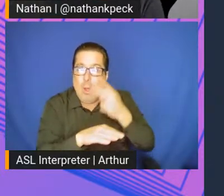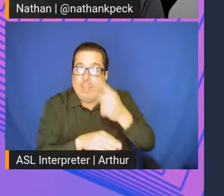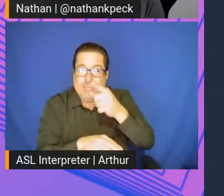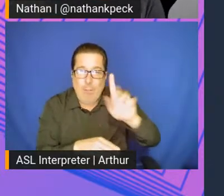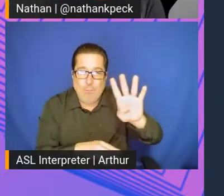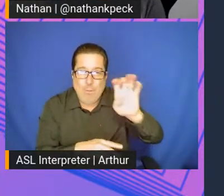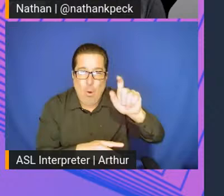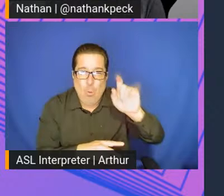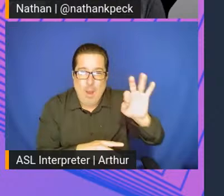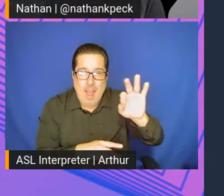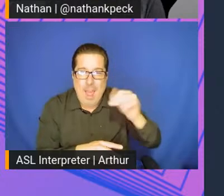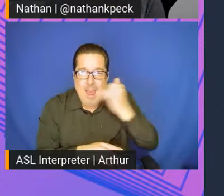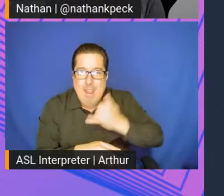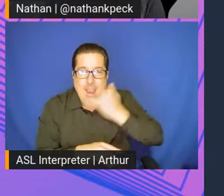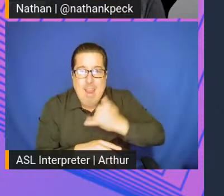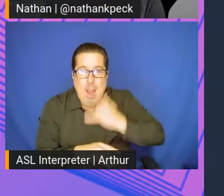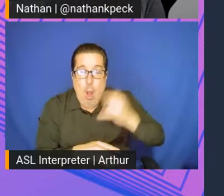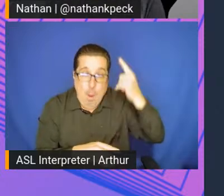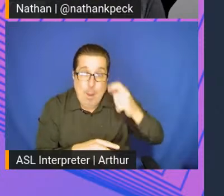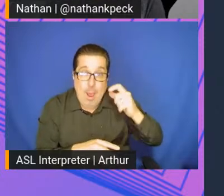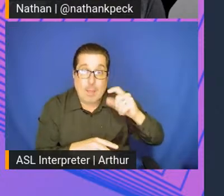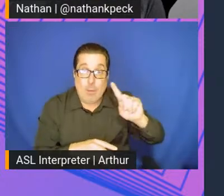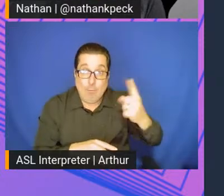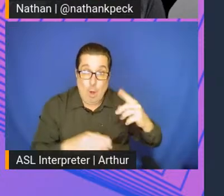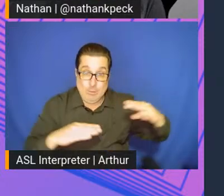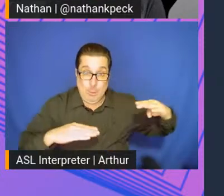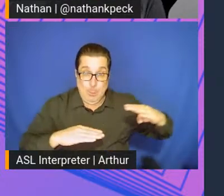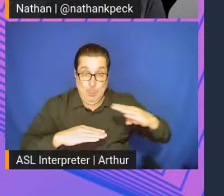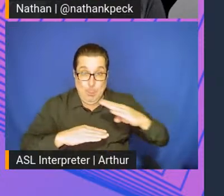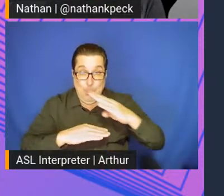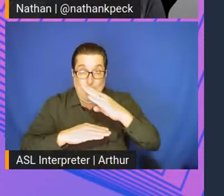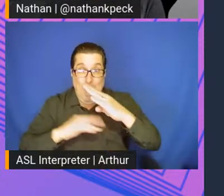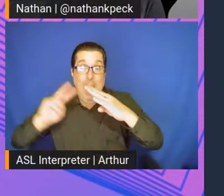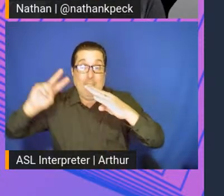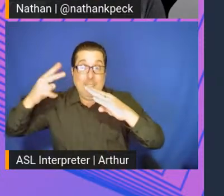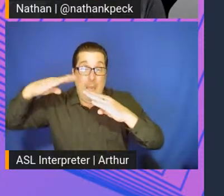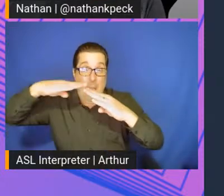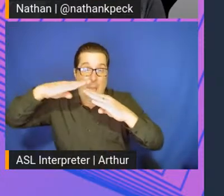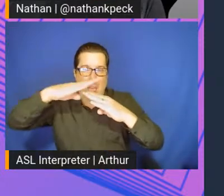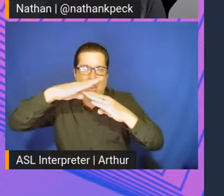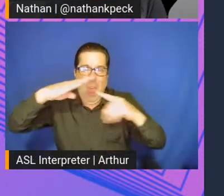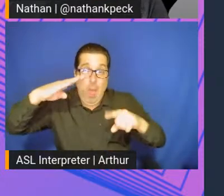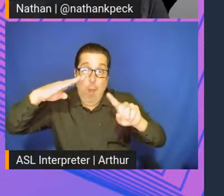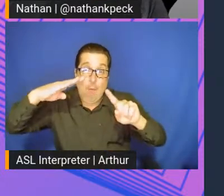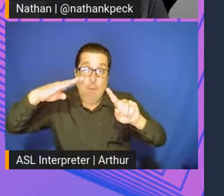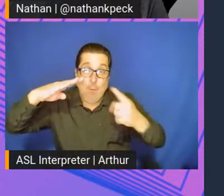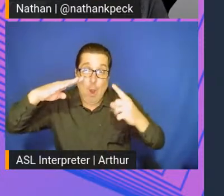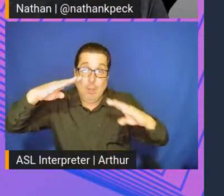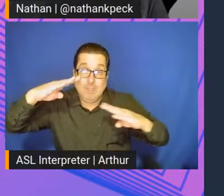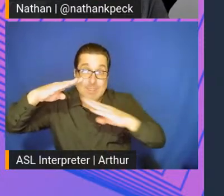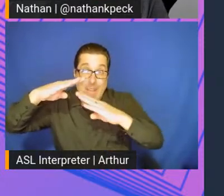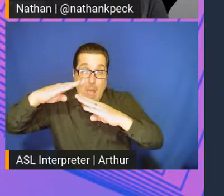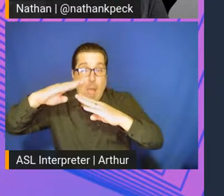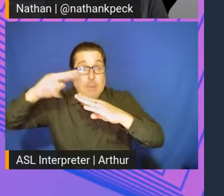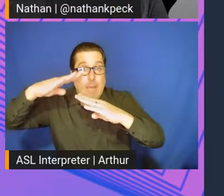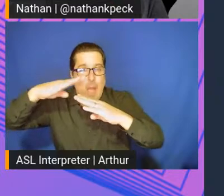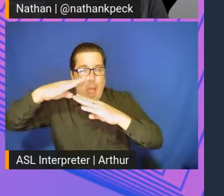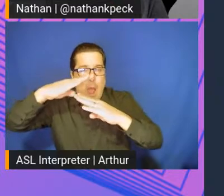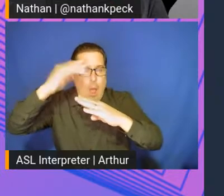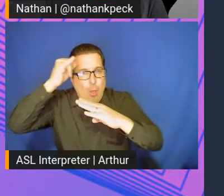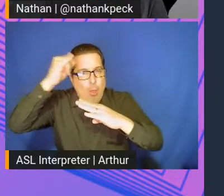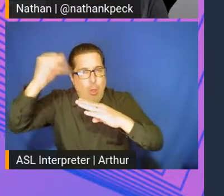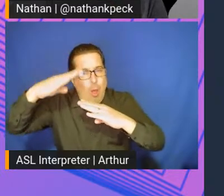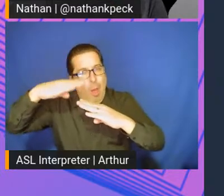are returned because that second cold start took a lot longer than the first. And then obviously, because I have a maximum